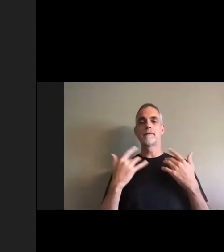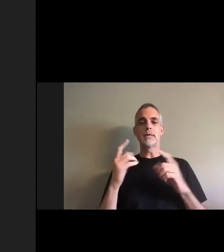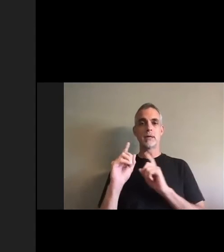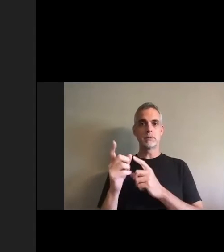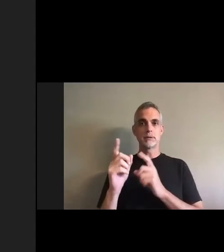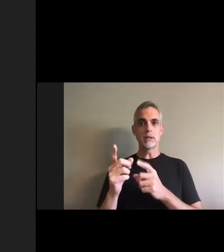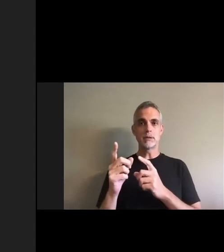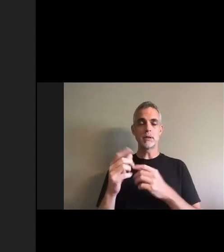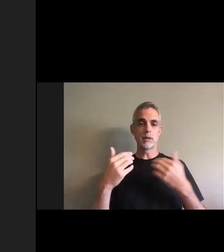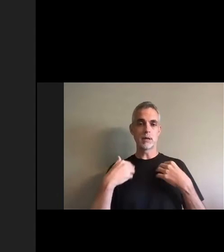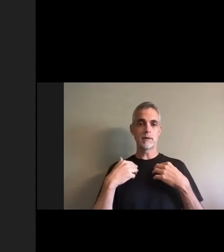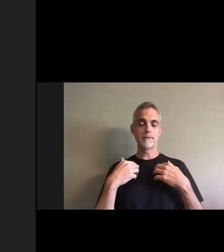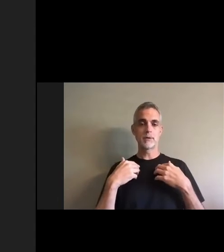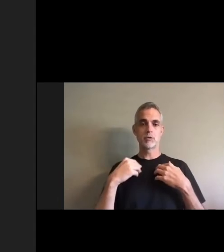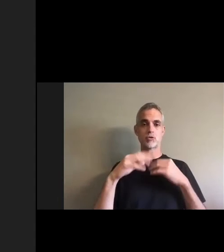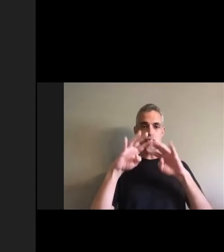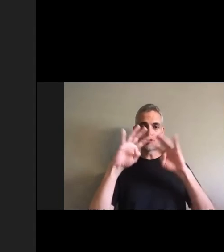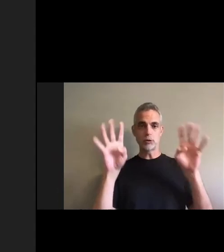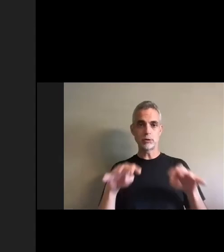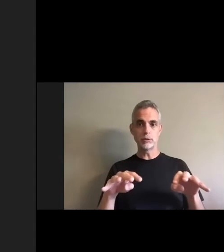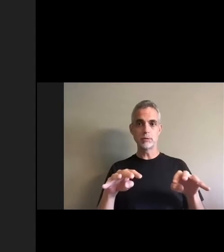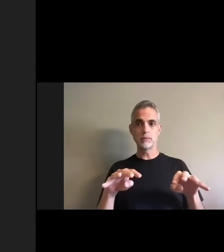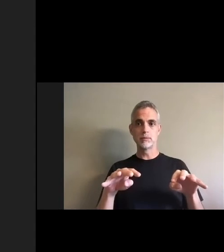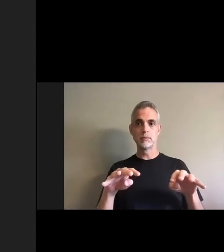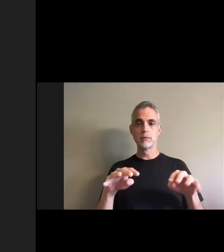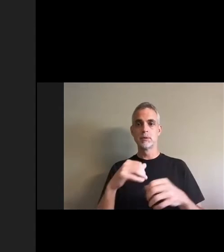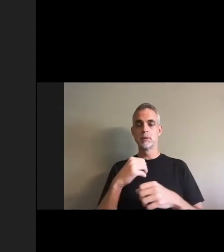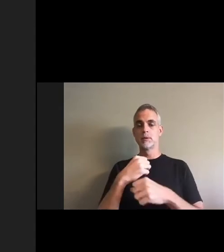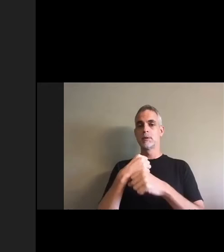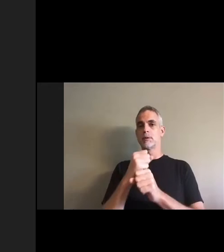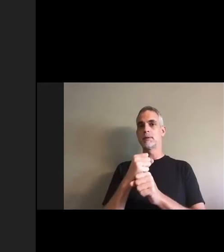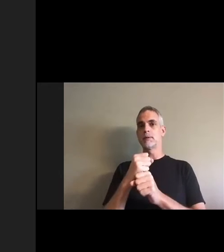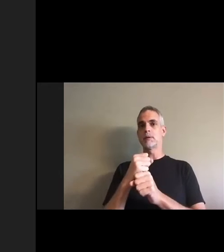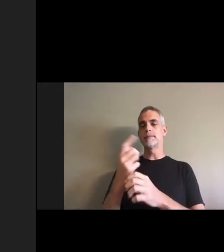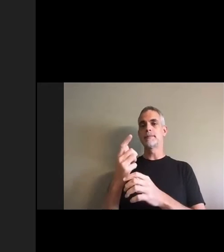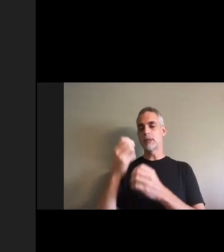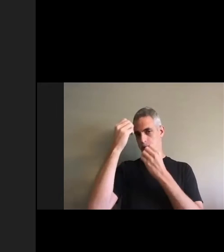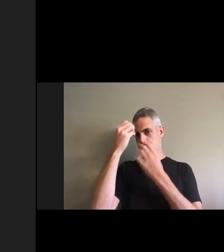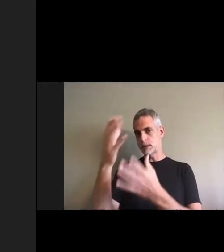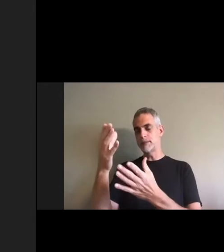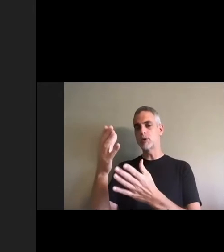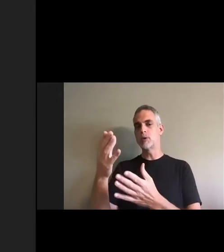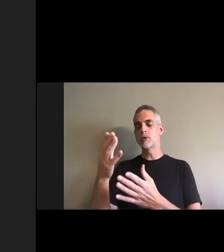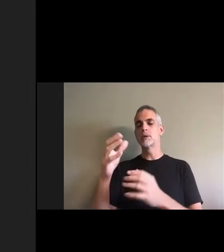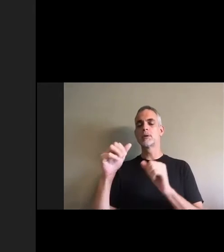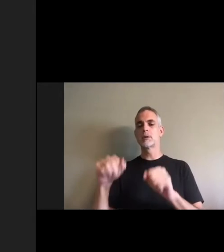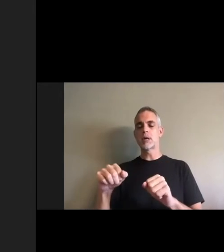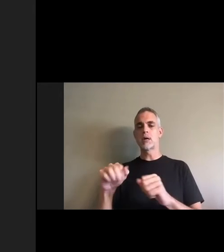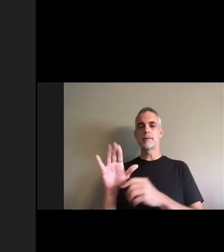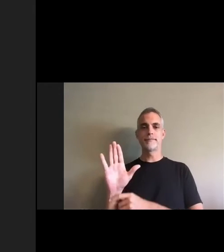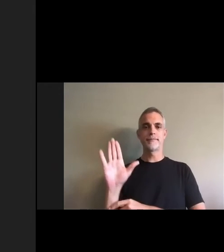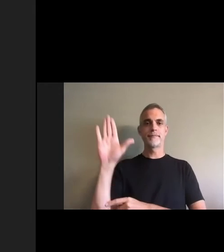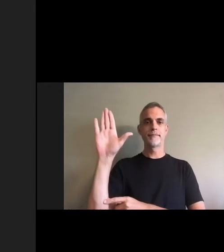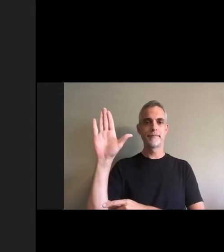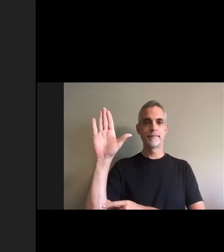If, for example, an event attendee has a question, make sure that you